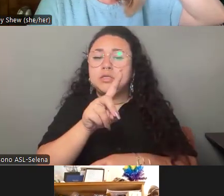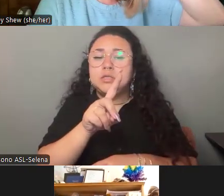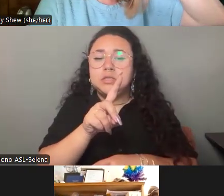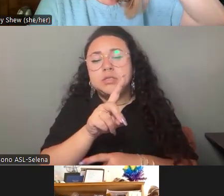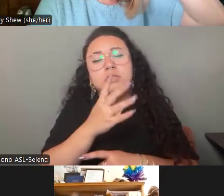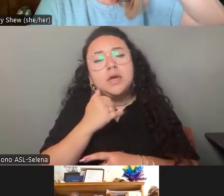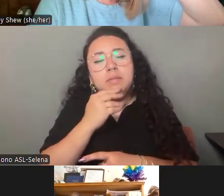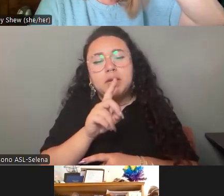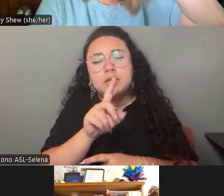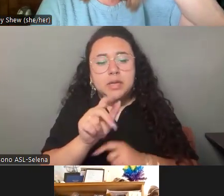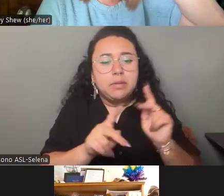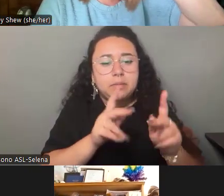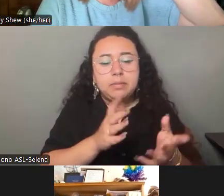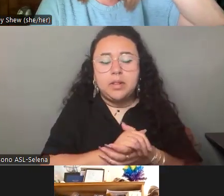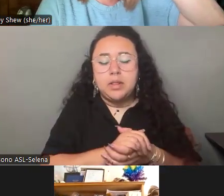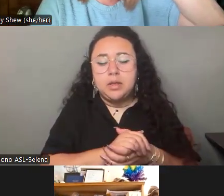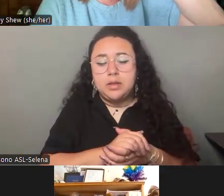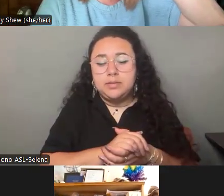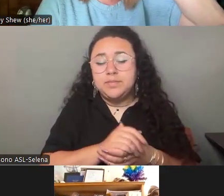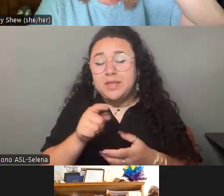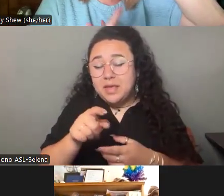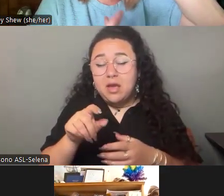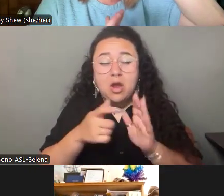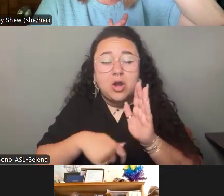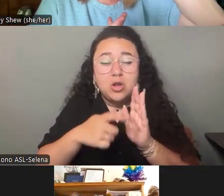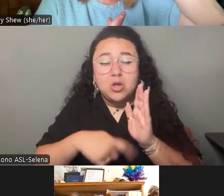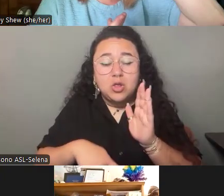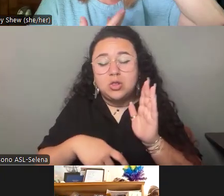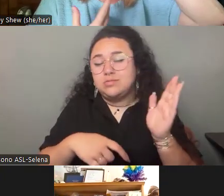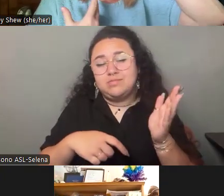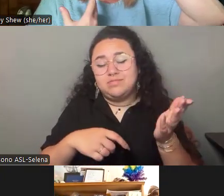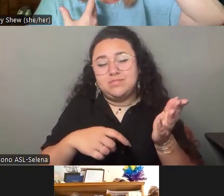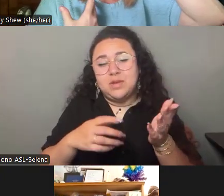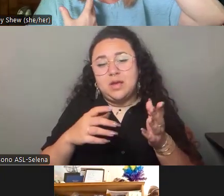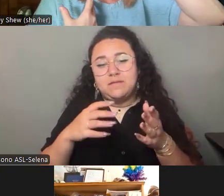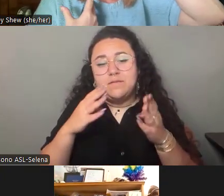people in particular ways, but it points to the worries of